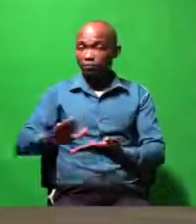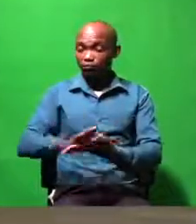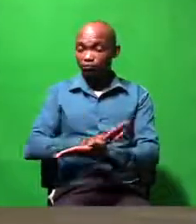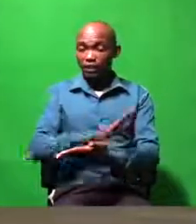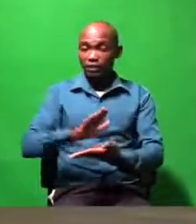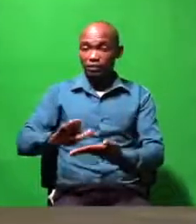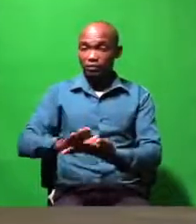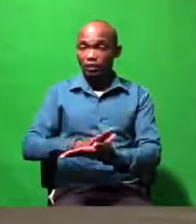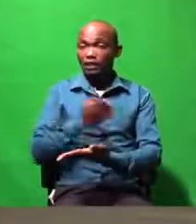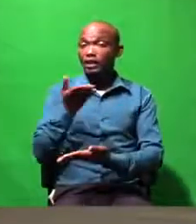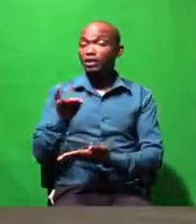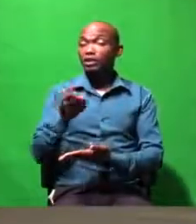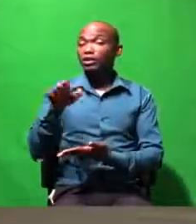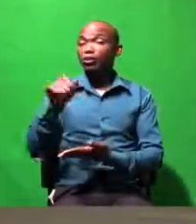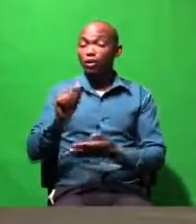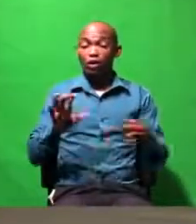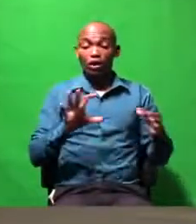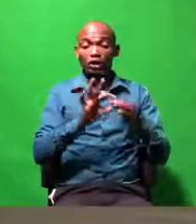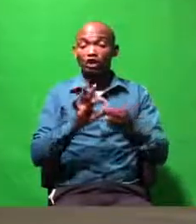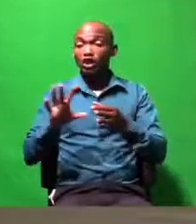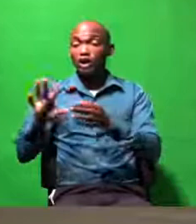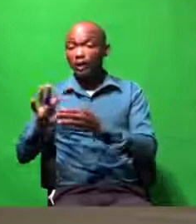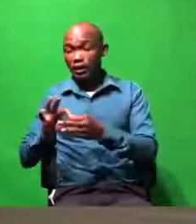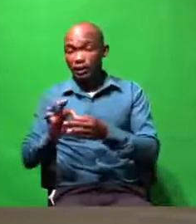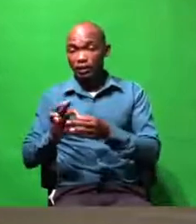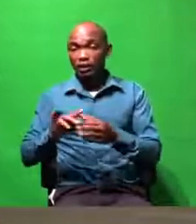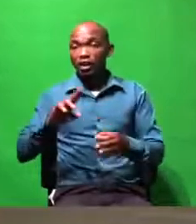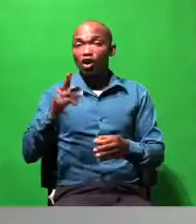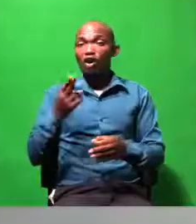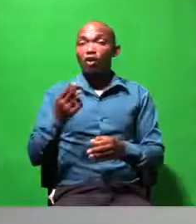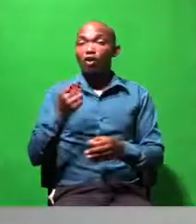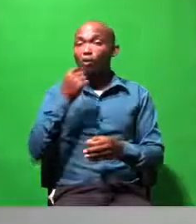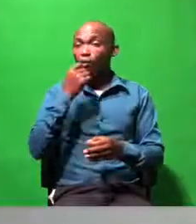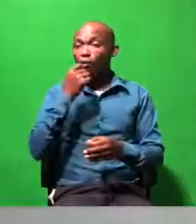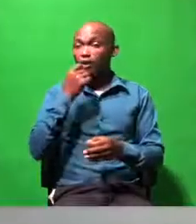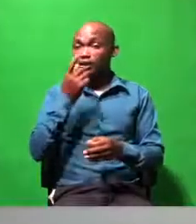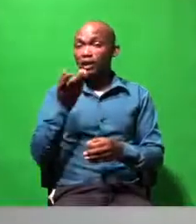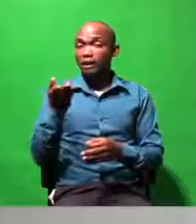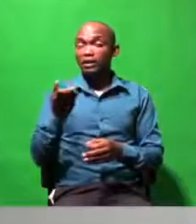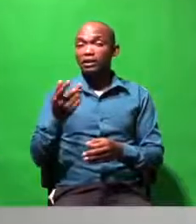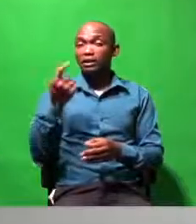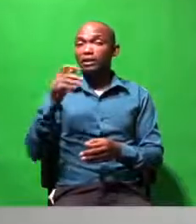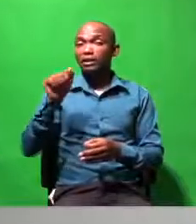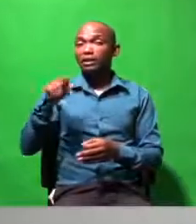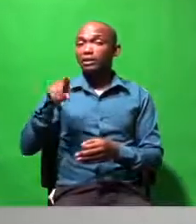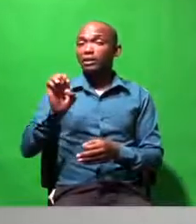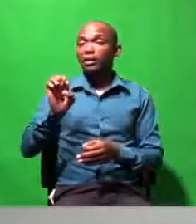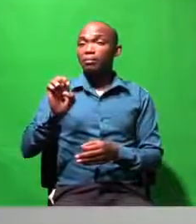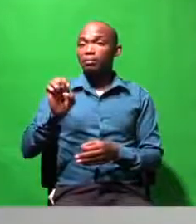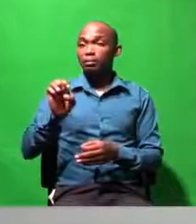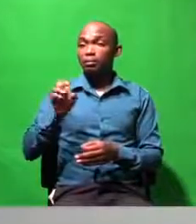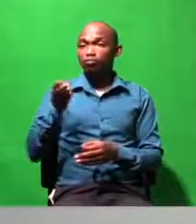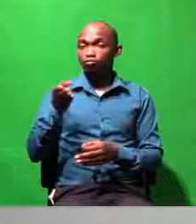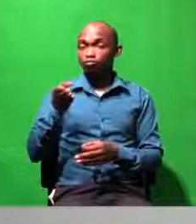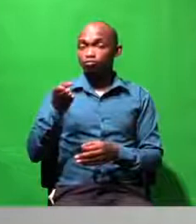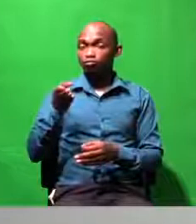This we call a chain, or sometimes my student this we call is a tape survey. So we